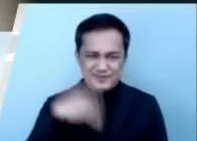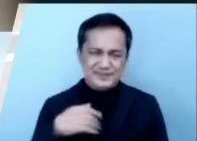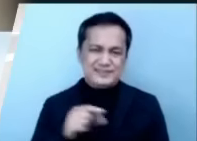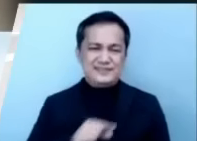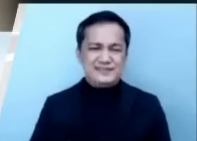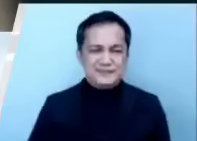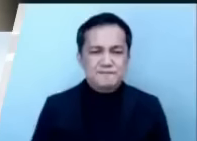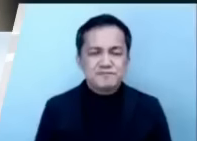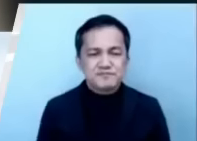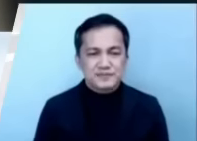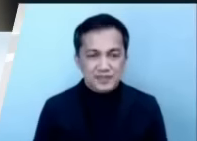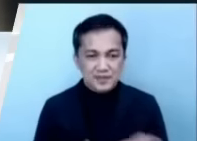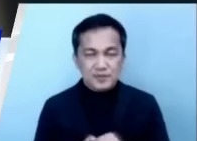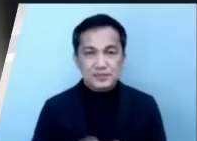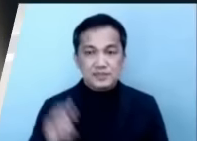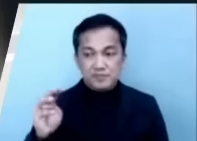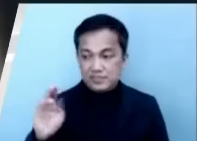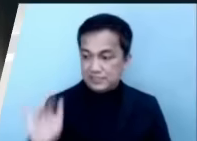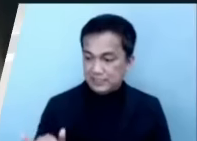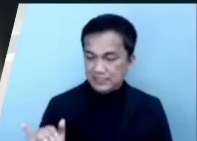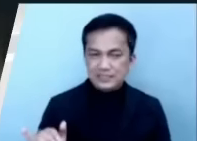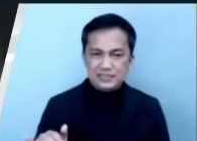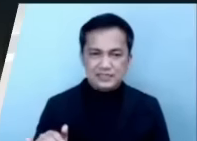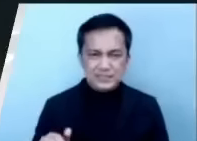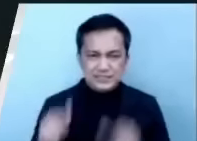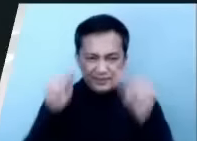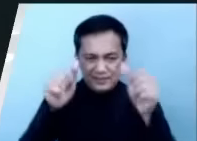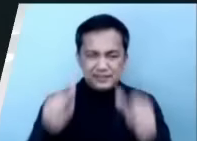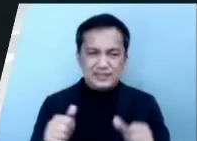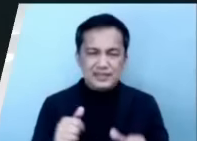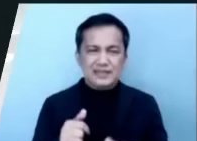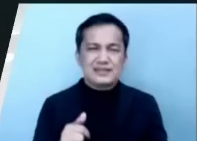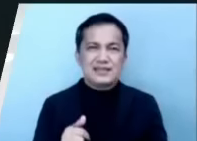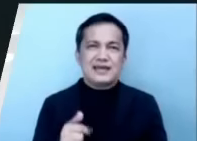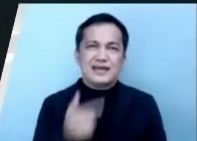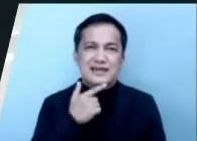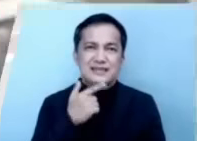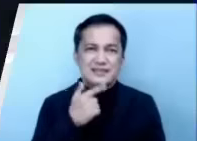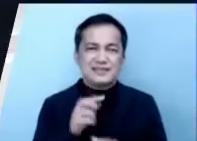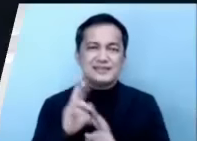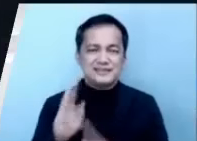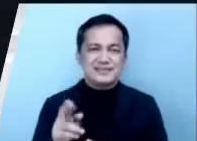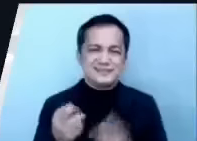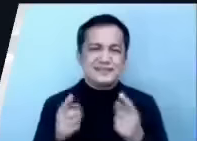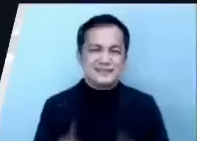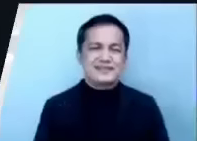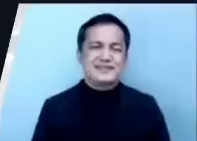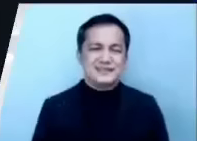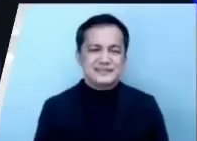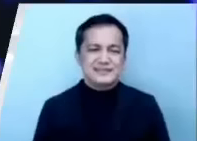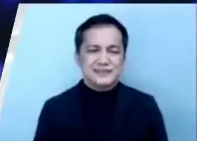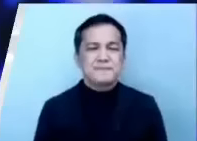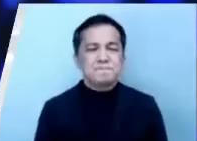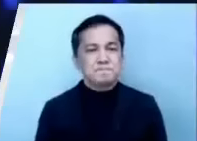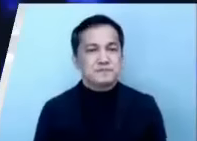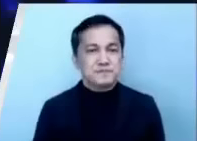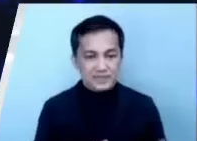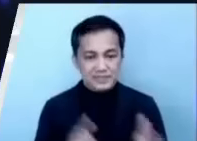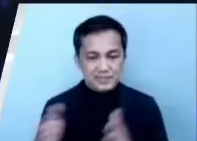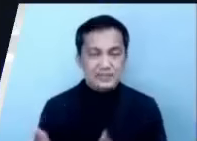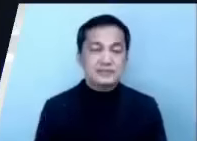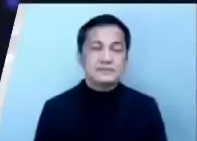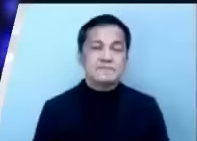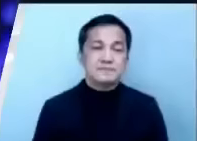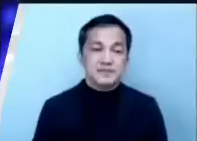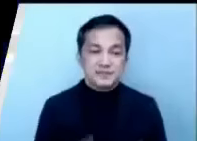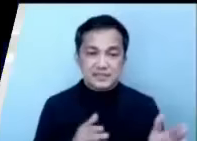si Michelle nag-post ng kakatuwang reaction sa pangyayari. Samantala, inihahanda na ni